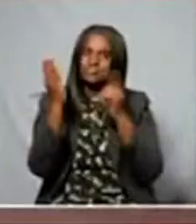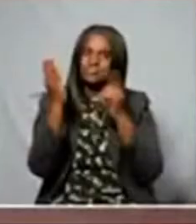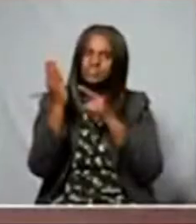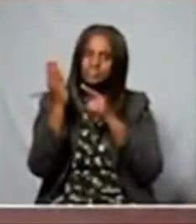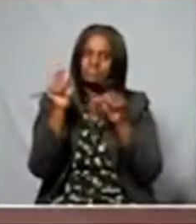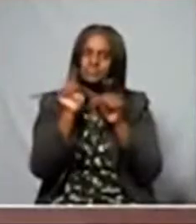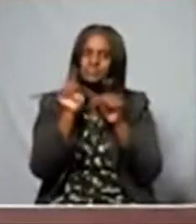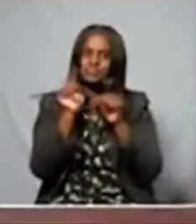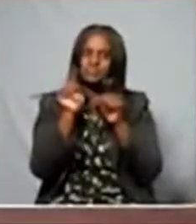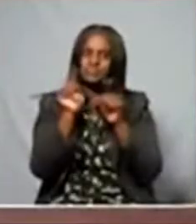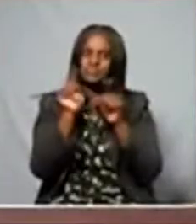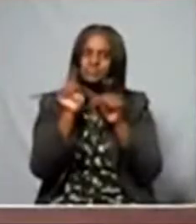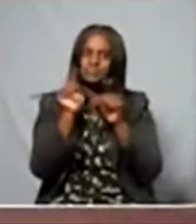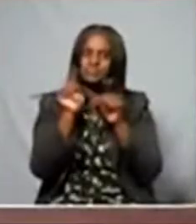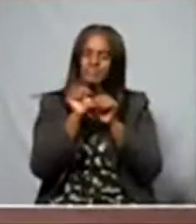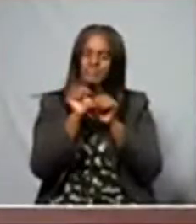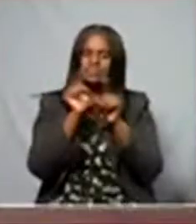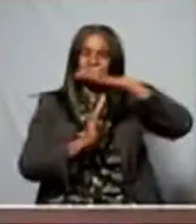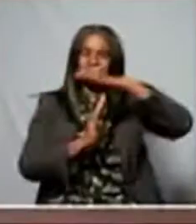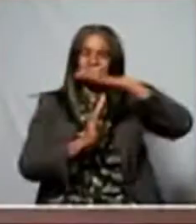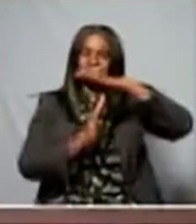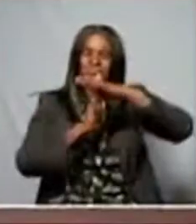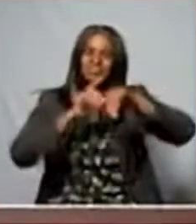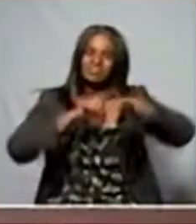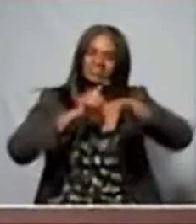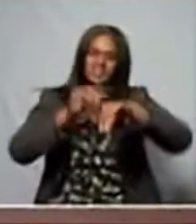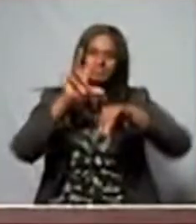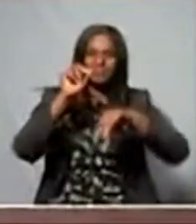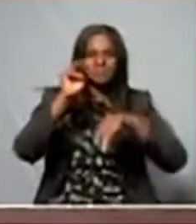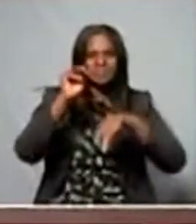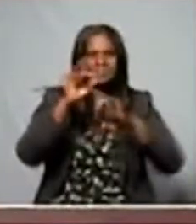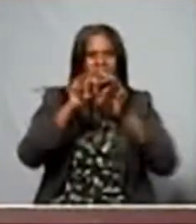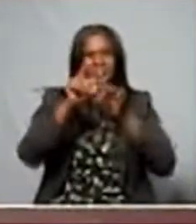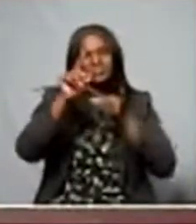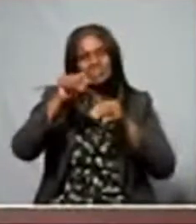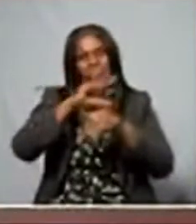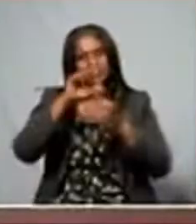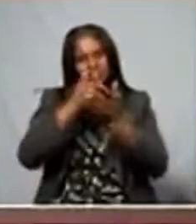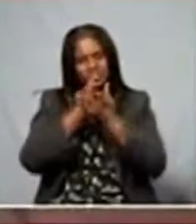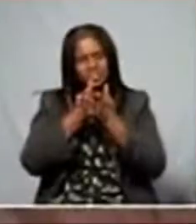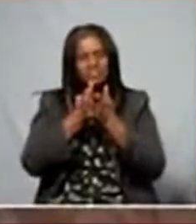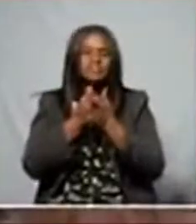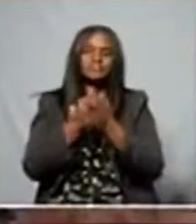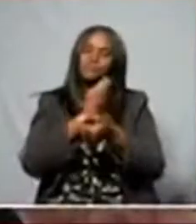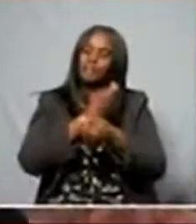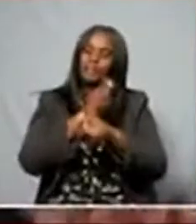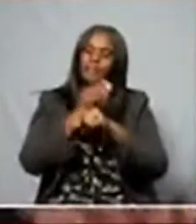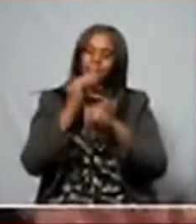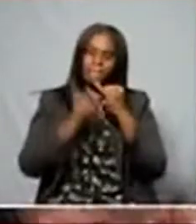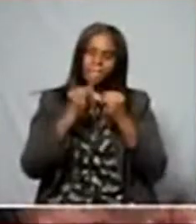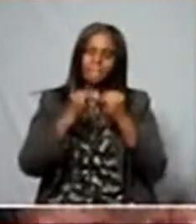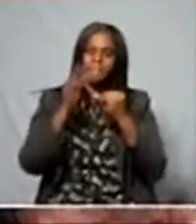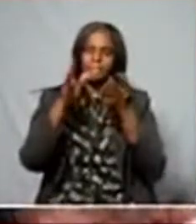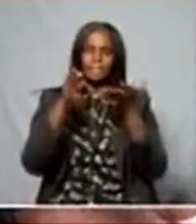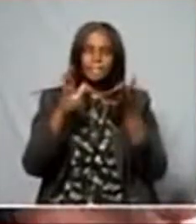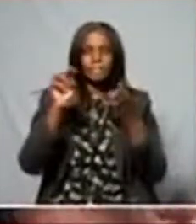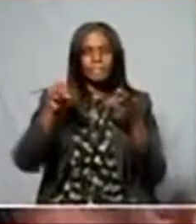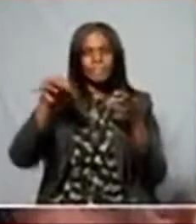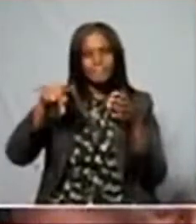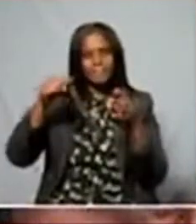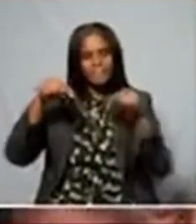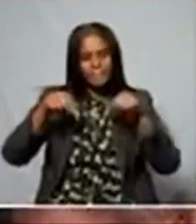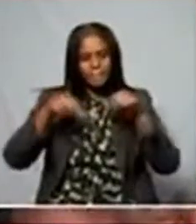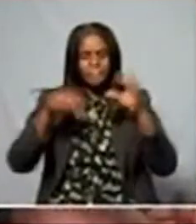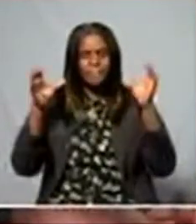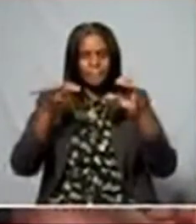and we'll give you 30 minutes if you need all of it. After that, then I'll allow the honorable members of this